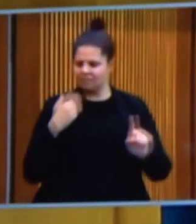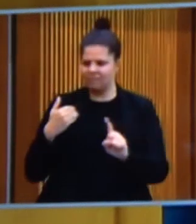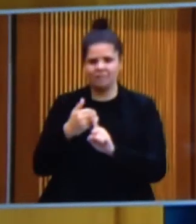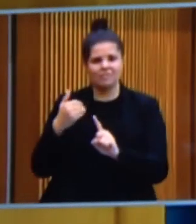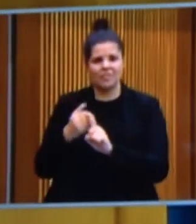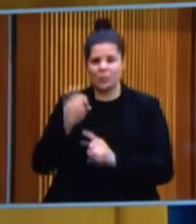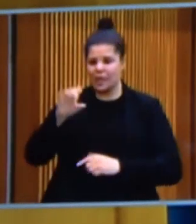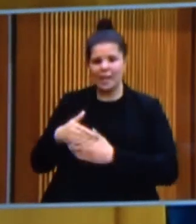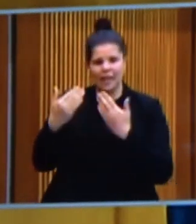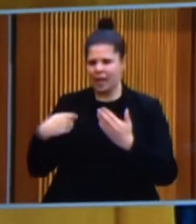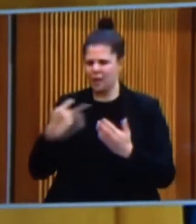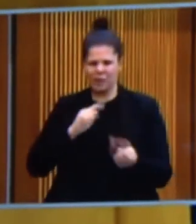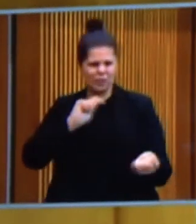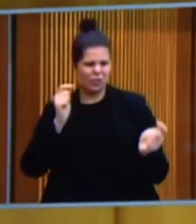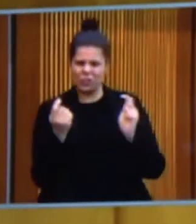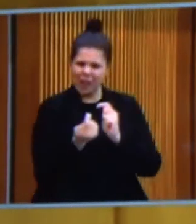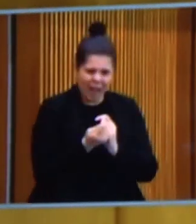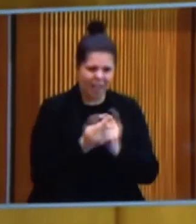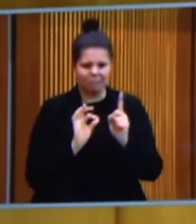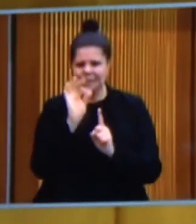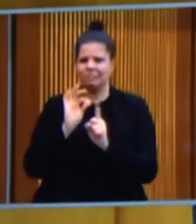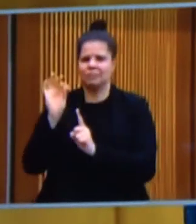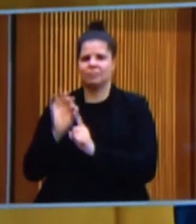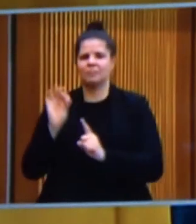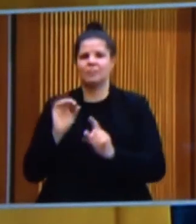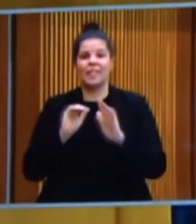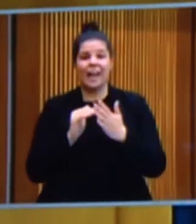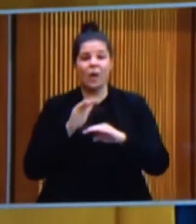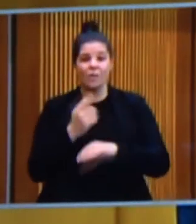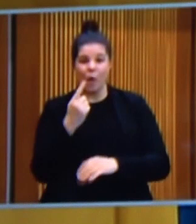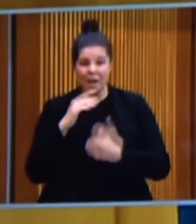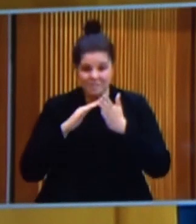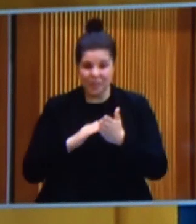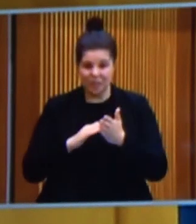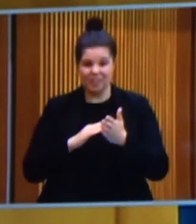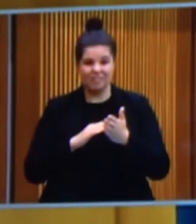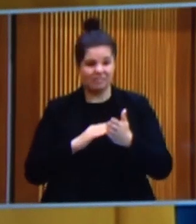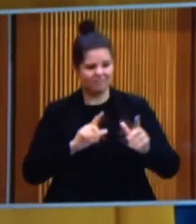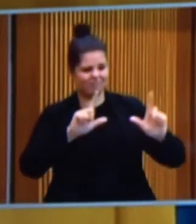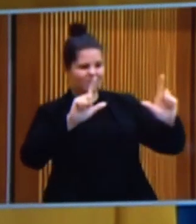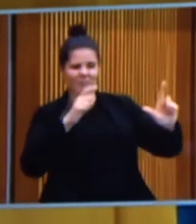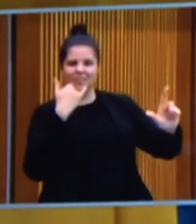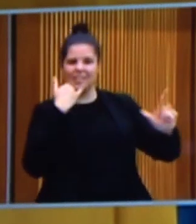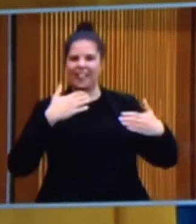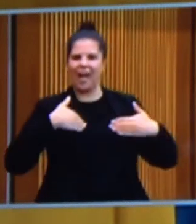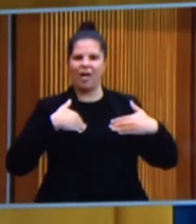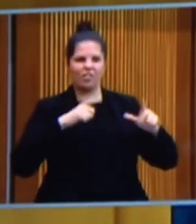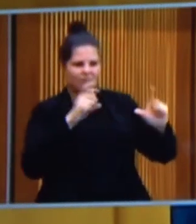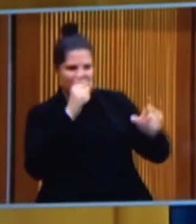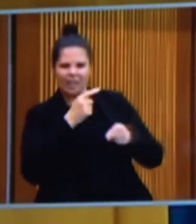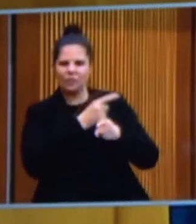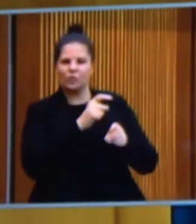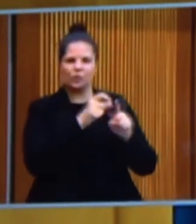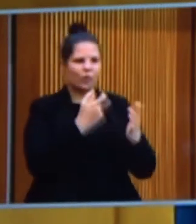days. Now we have over 1 million telehealth consultations that have been completed. That's protecting doctors and